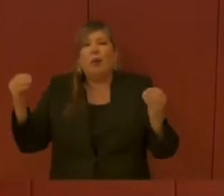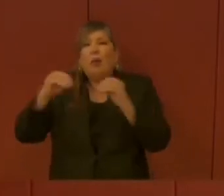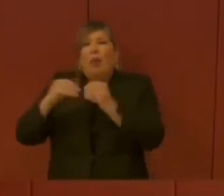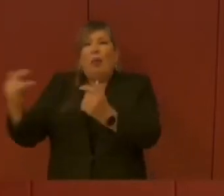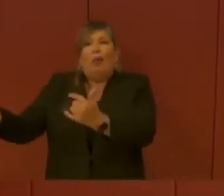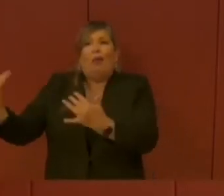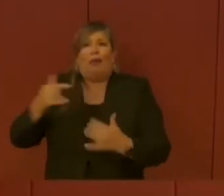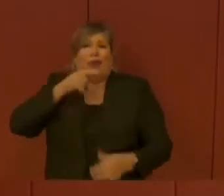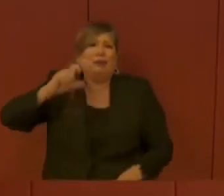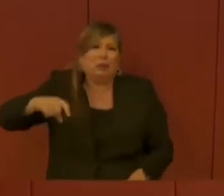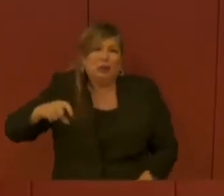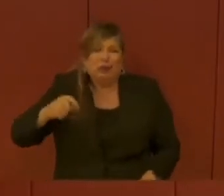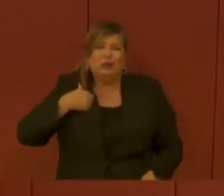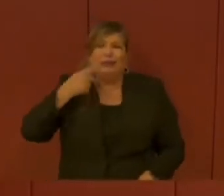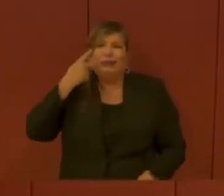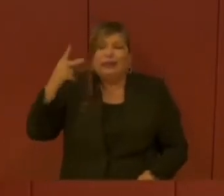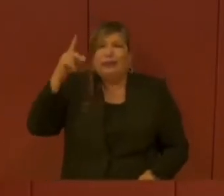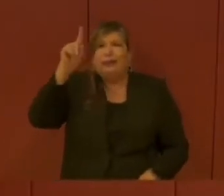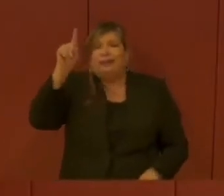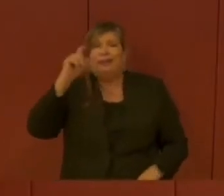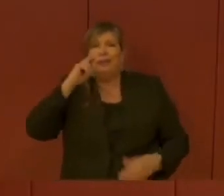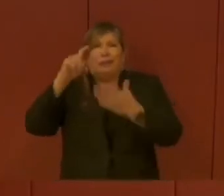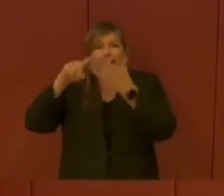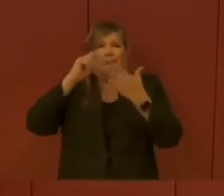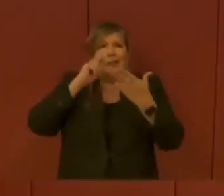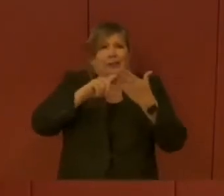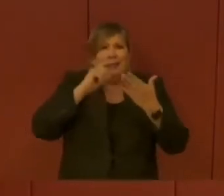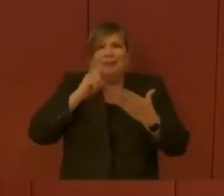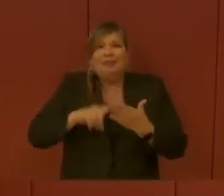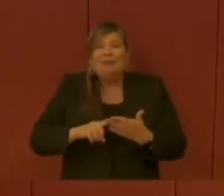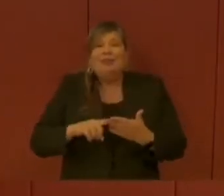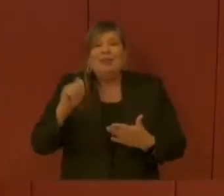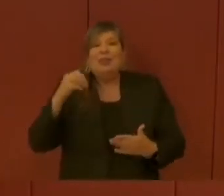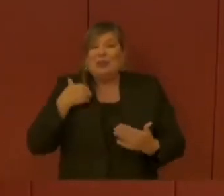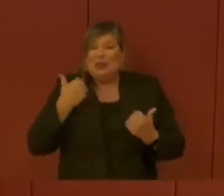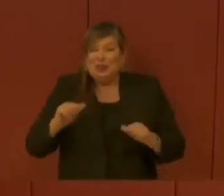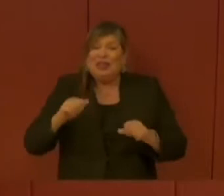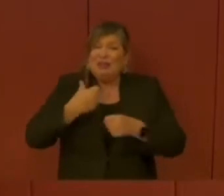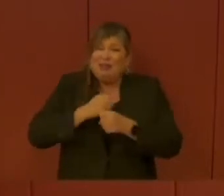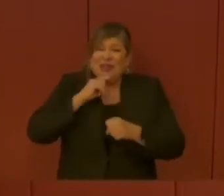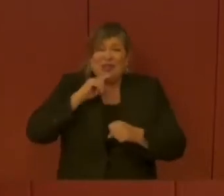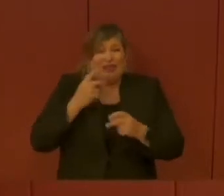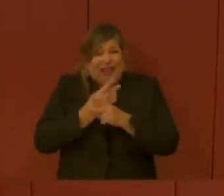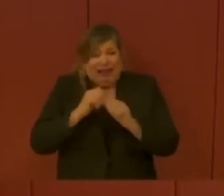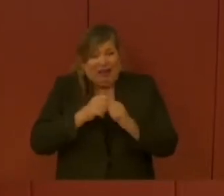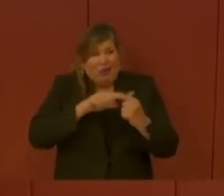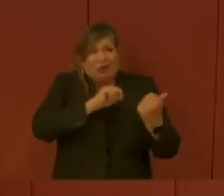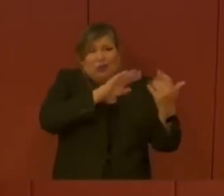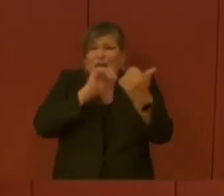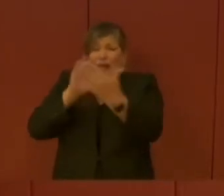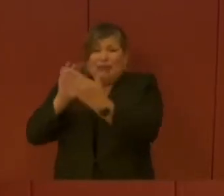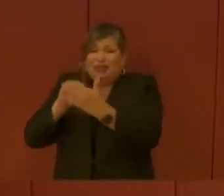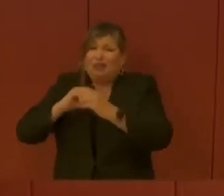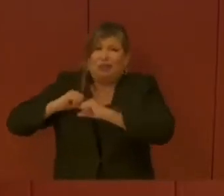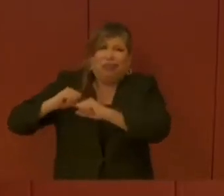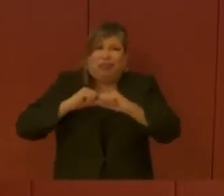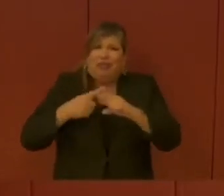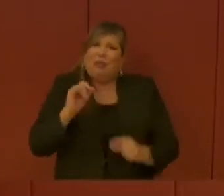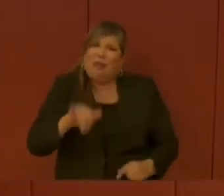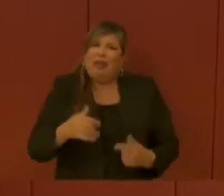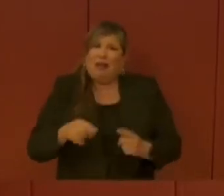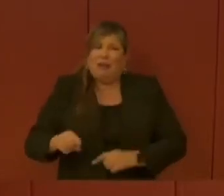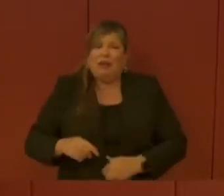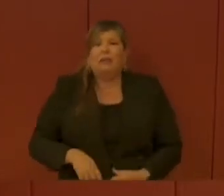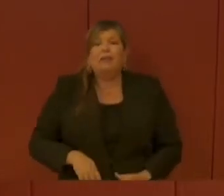And we're seeing that in other parts of this state. And so we're trying to geofence that, and we're also trying to do the following. Instead of